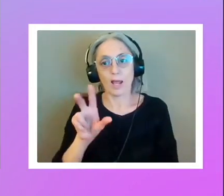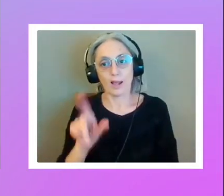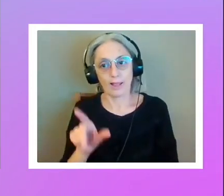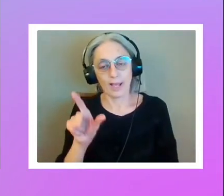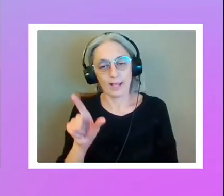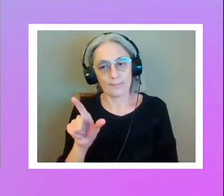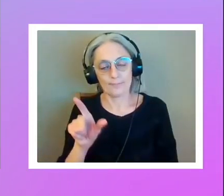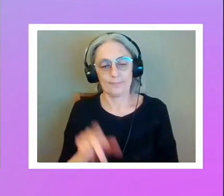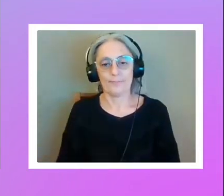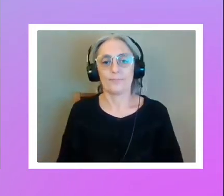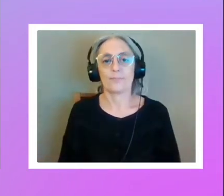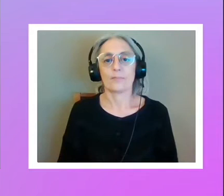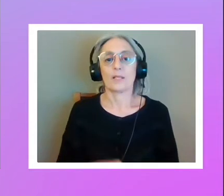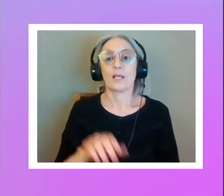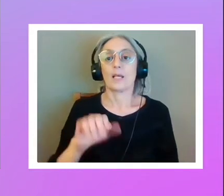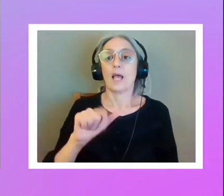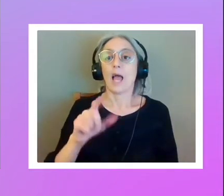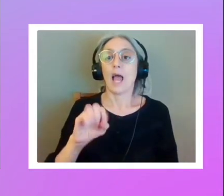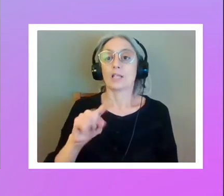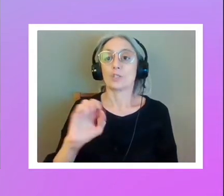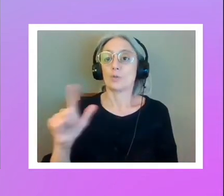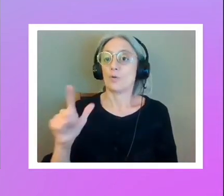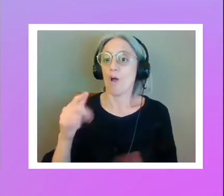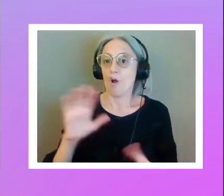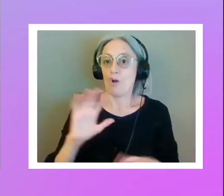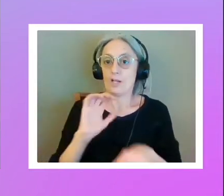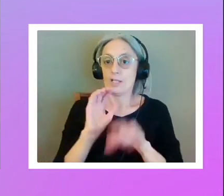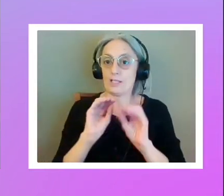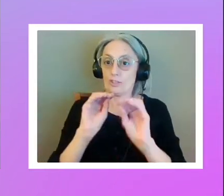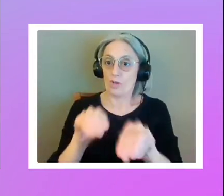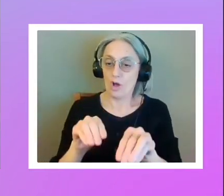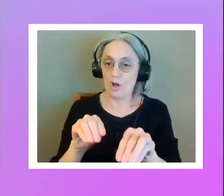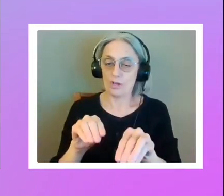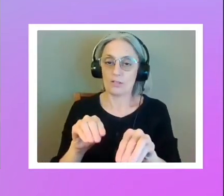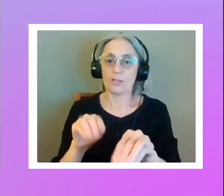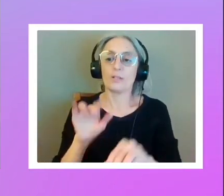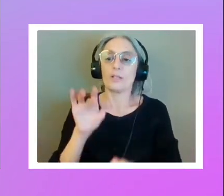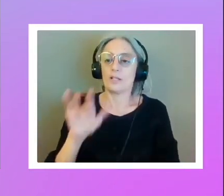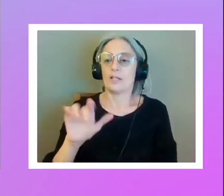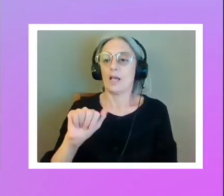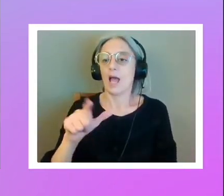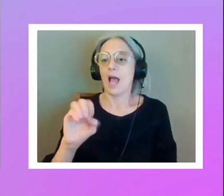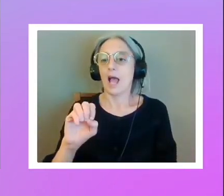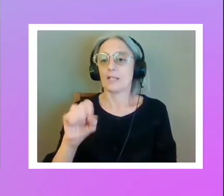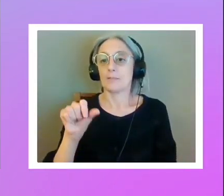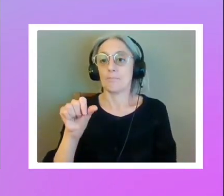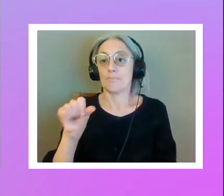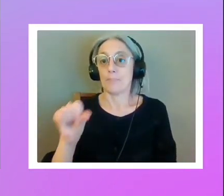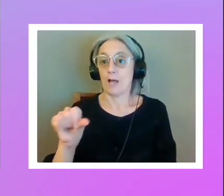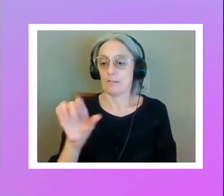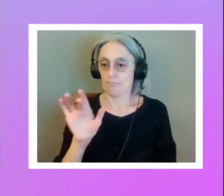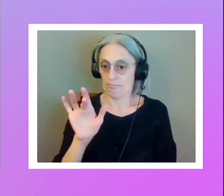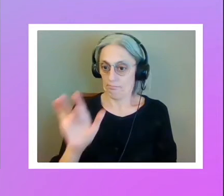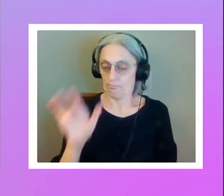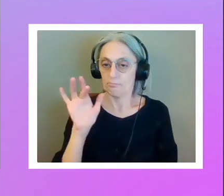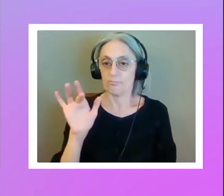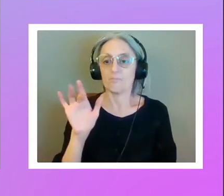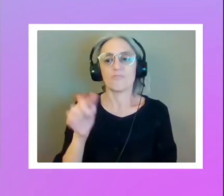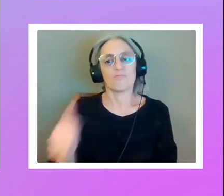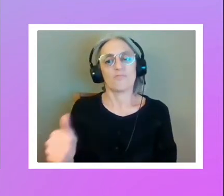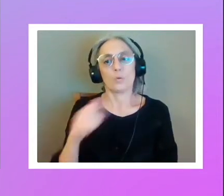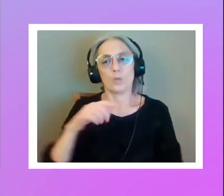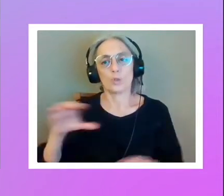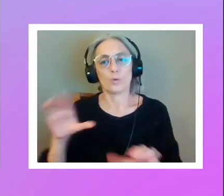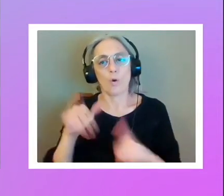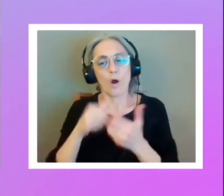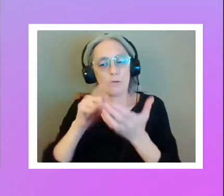your Axe tool is installed, just select the Axe button, and the rest is done for you. So this is what